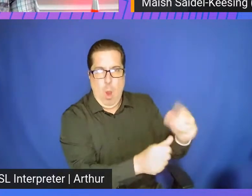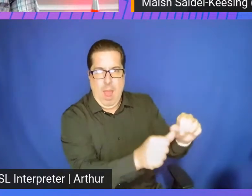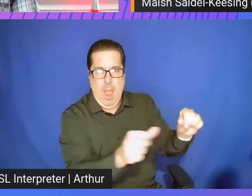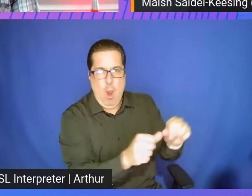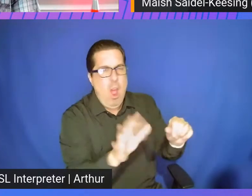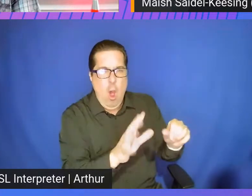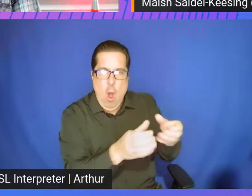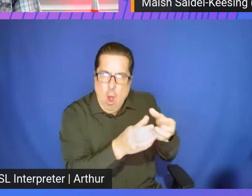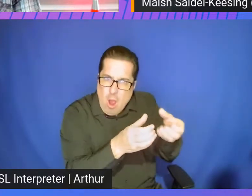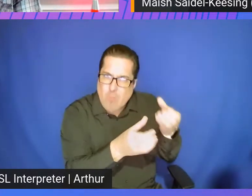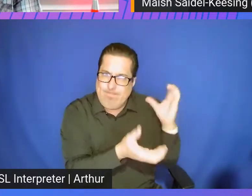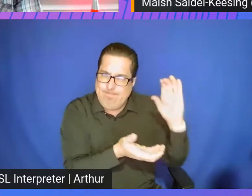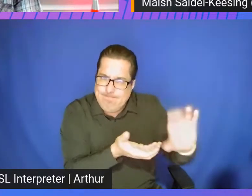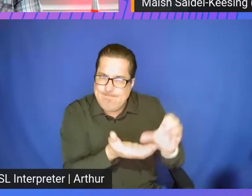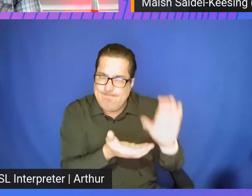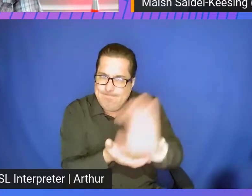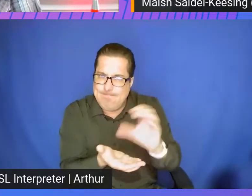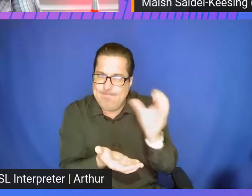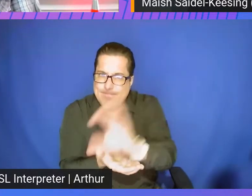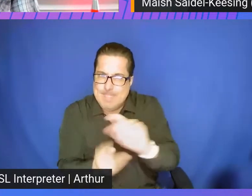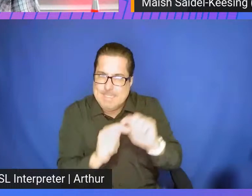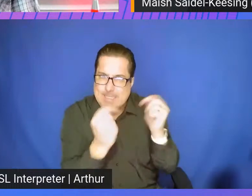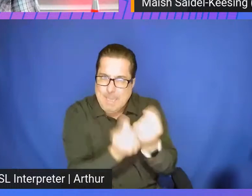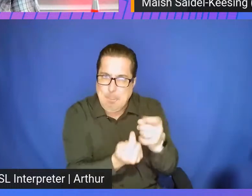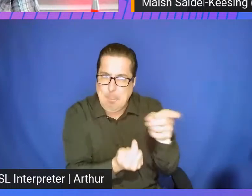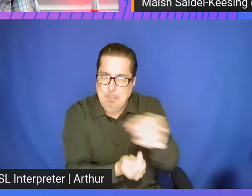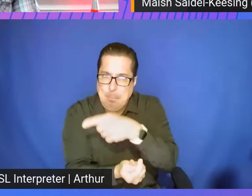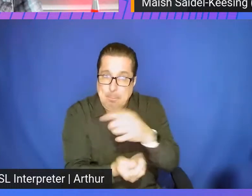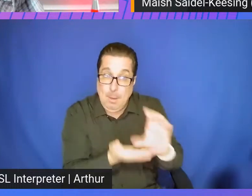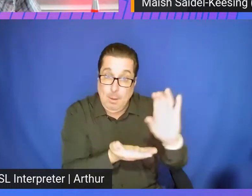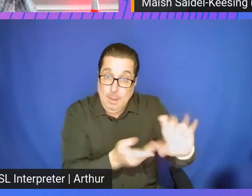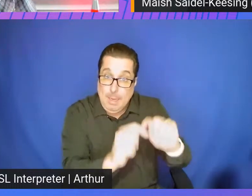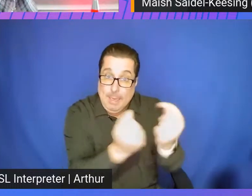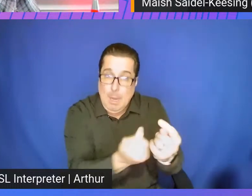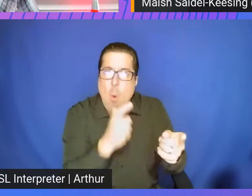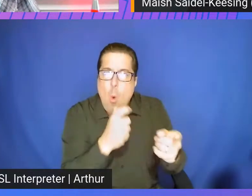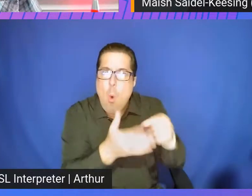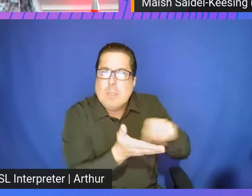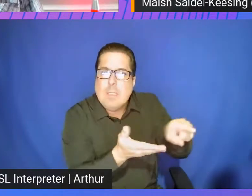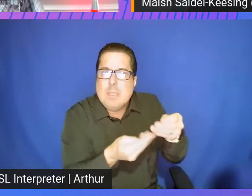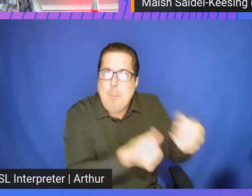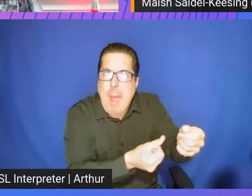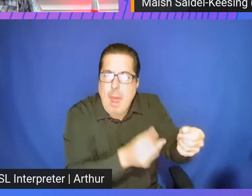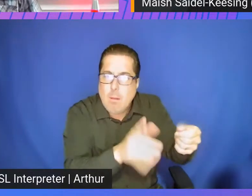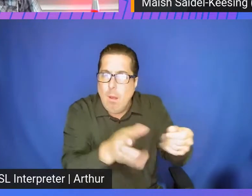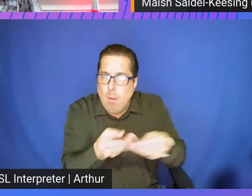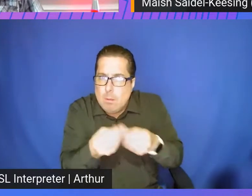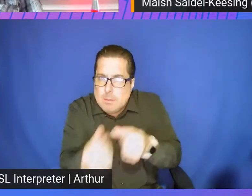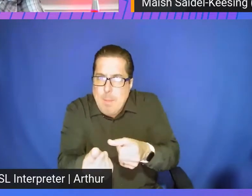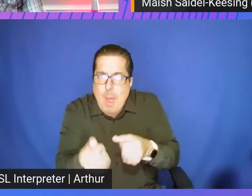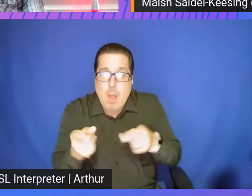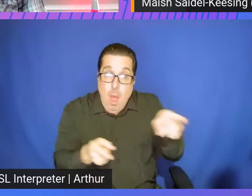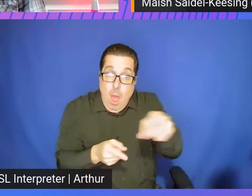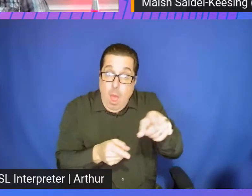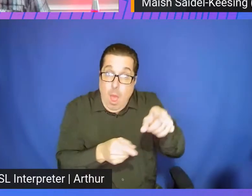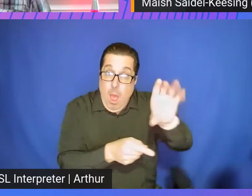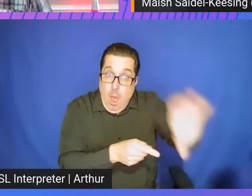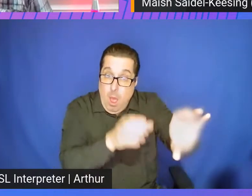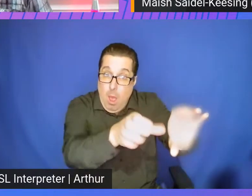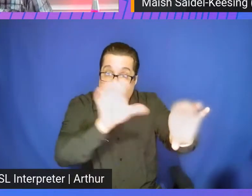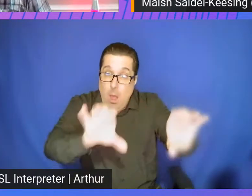visible to the team who was spending what, they took care of it themselves. You don't need a central team to manage the cost. Just make it